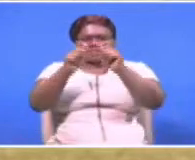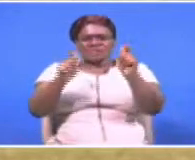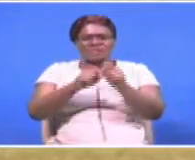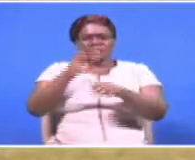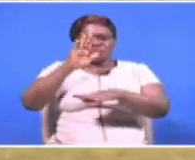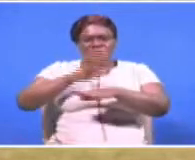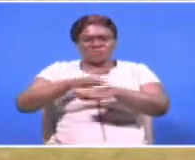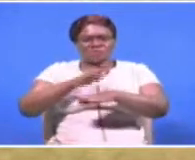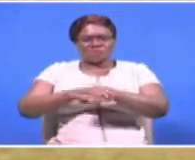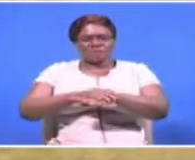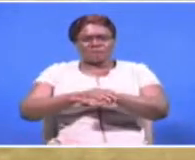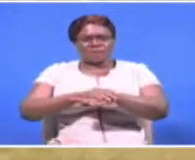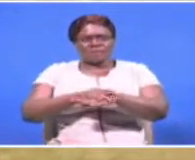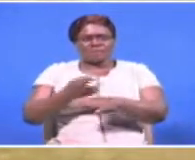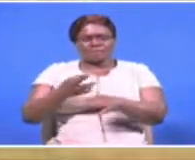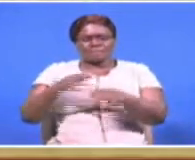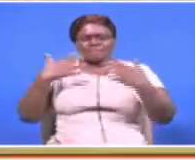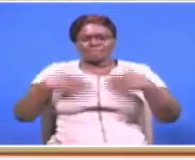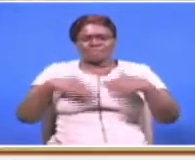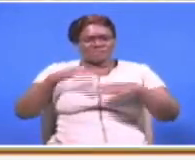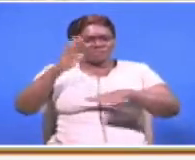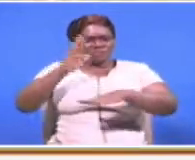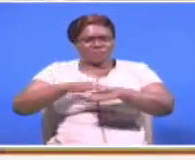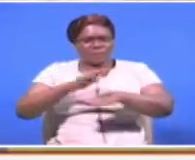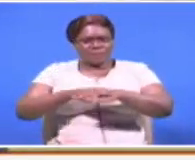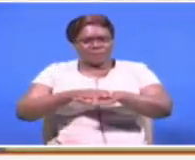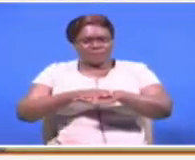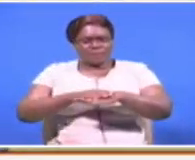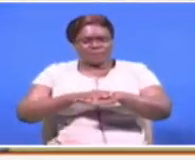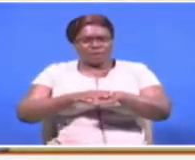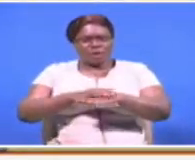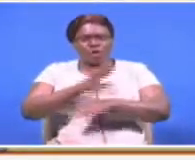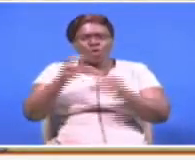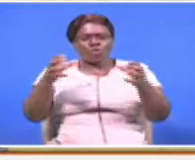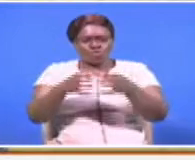Arusha for one